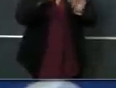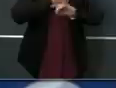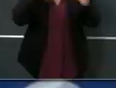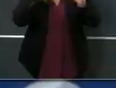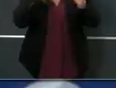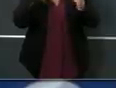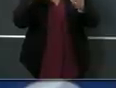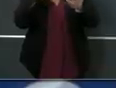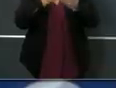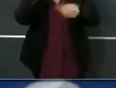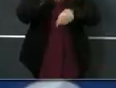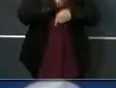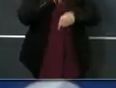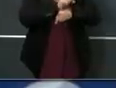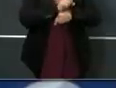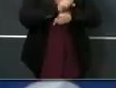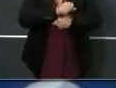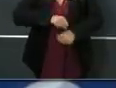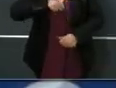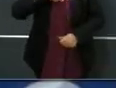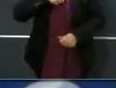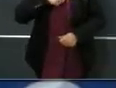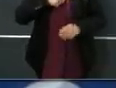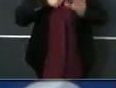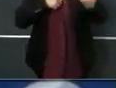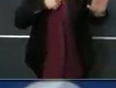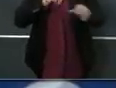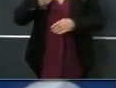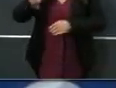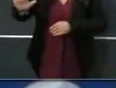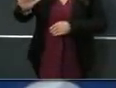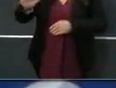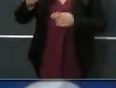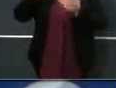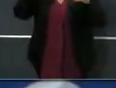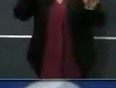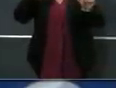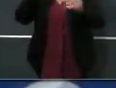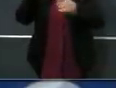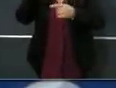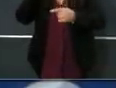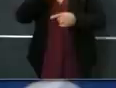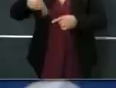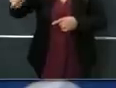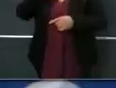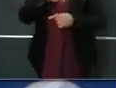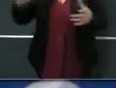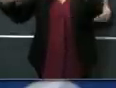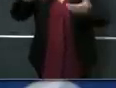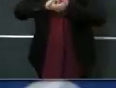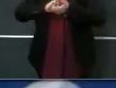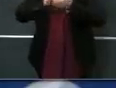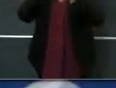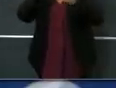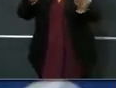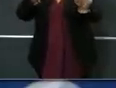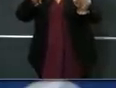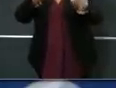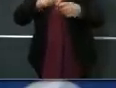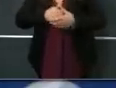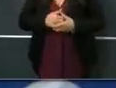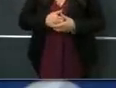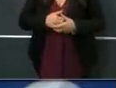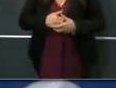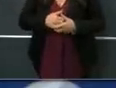over the last few weeks, and very proud of their efforts today and the announcement that we're making today. Again, all of us sober by the need to do